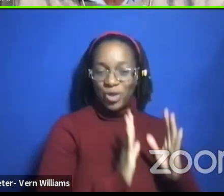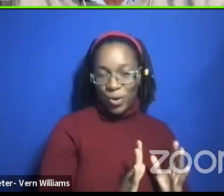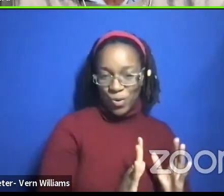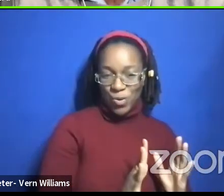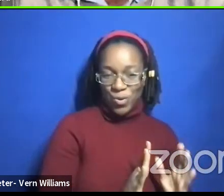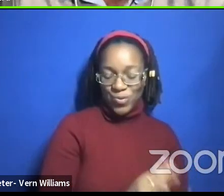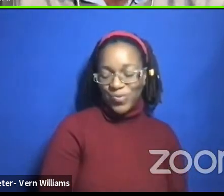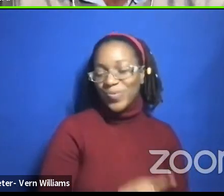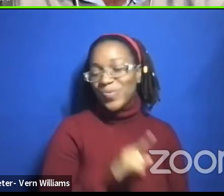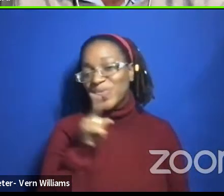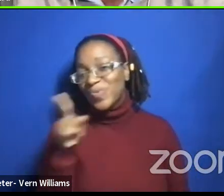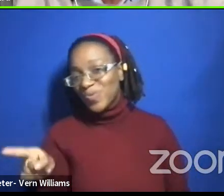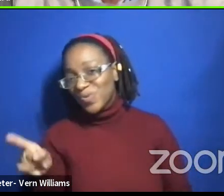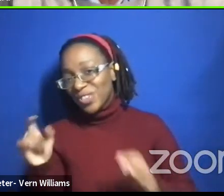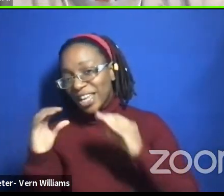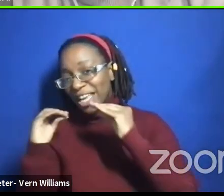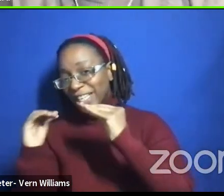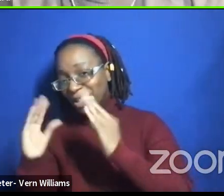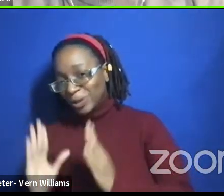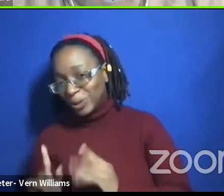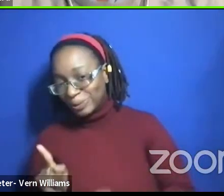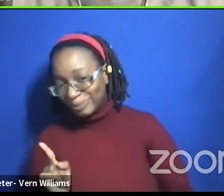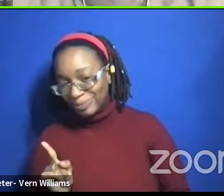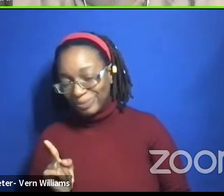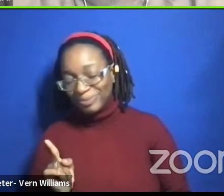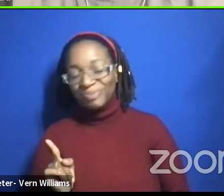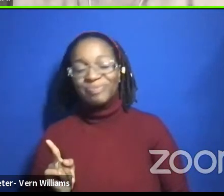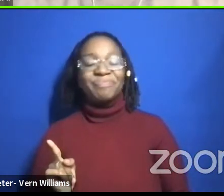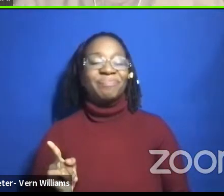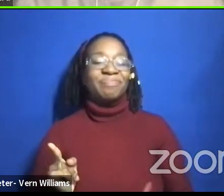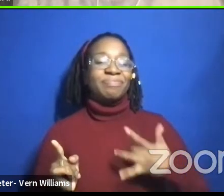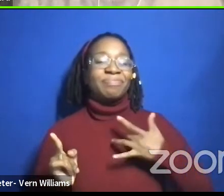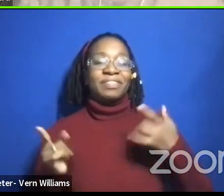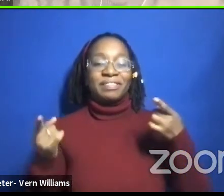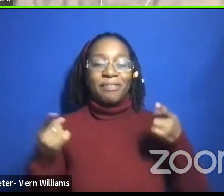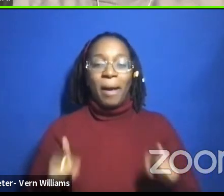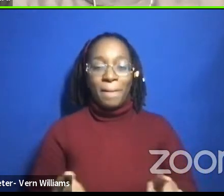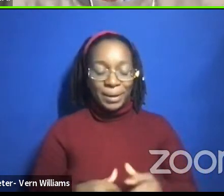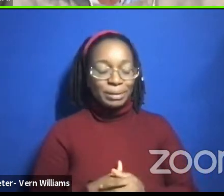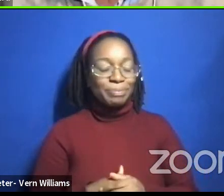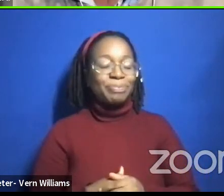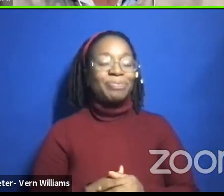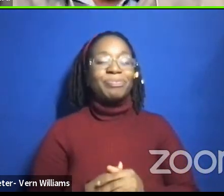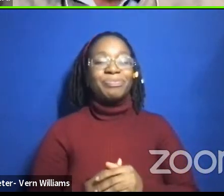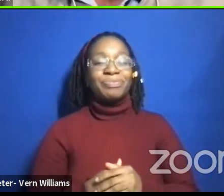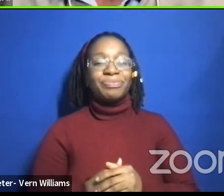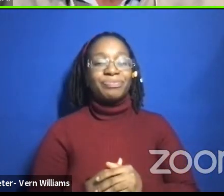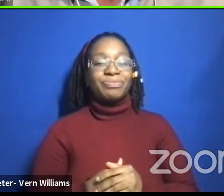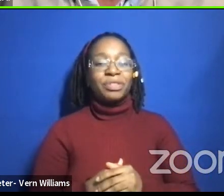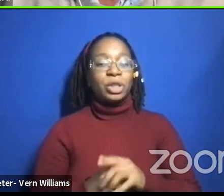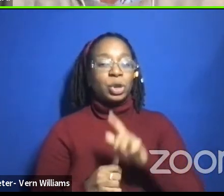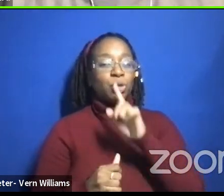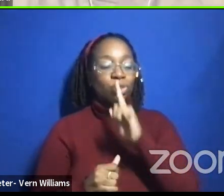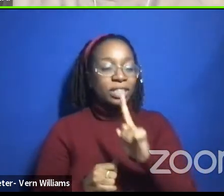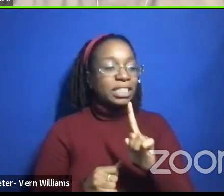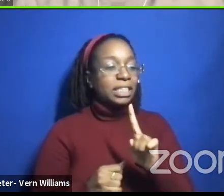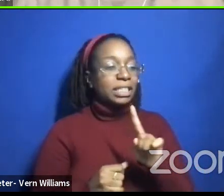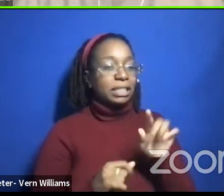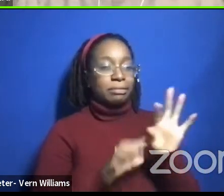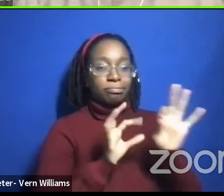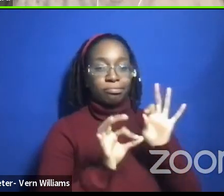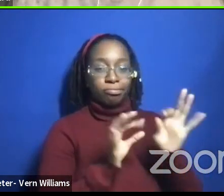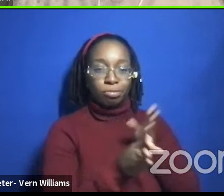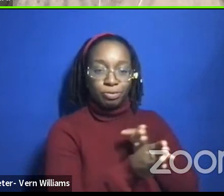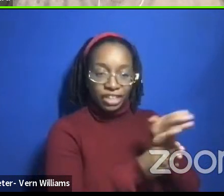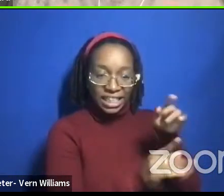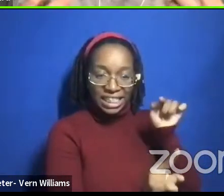fox is the educator. Because what happens is the curatorial profession is a profession